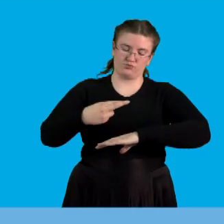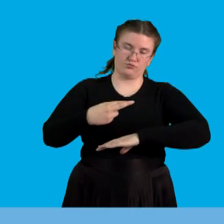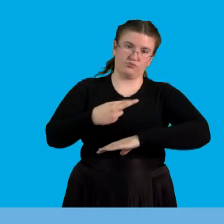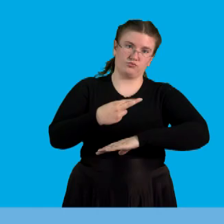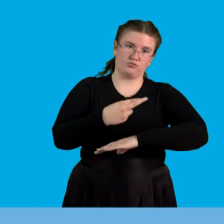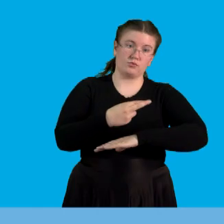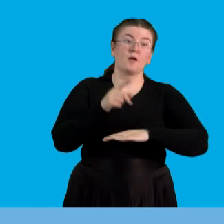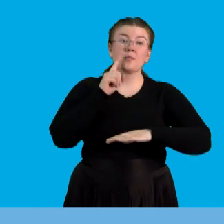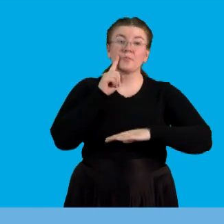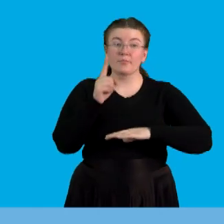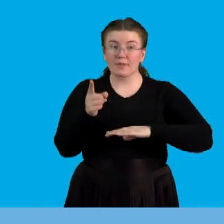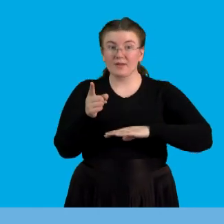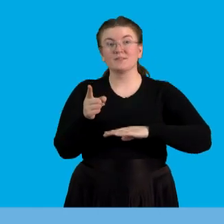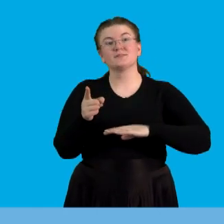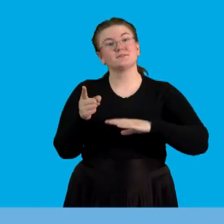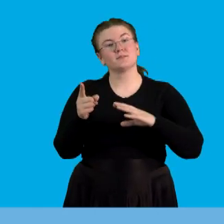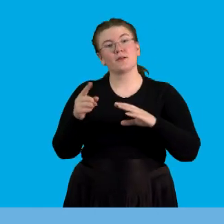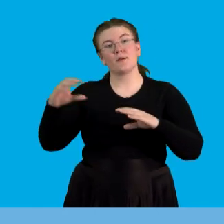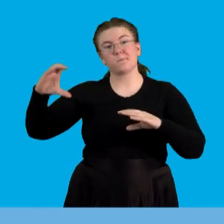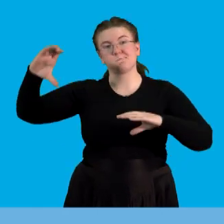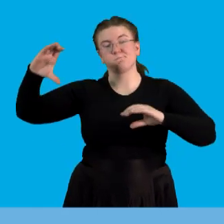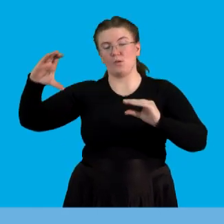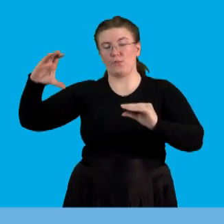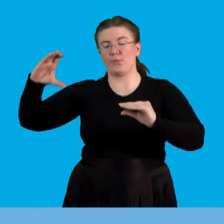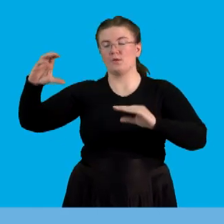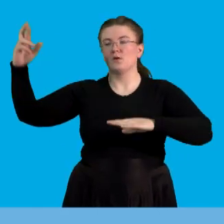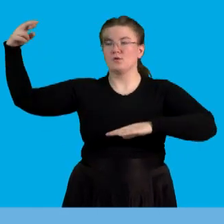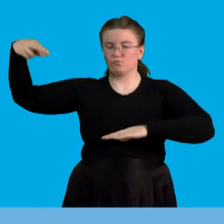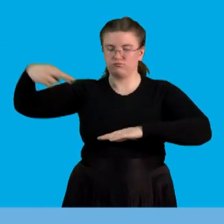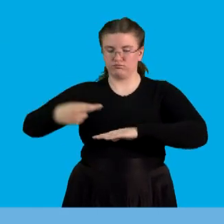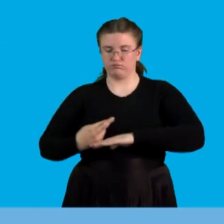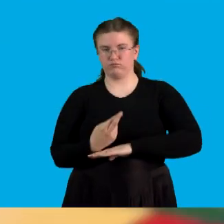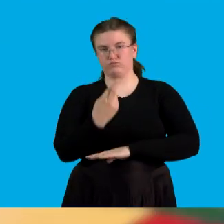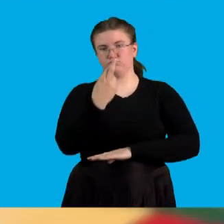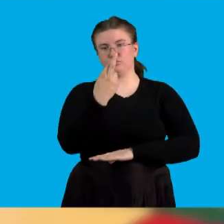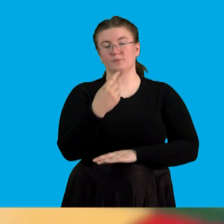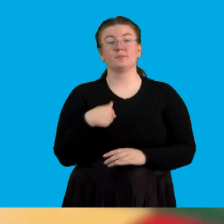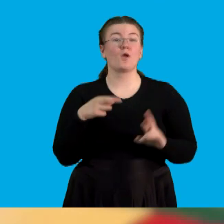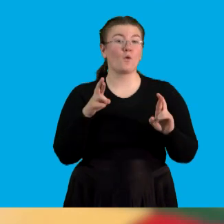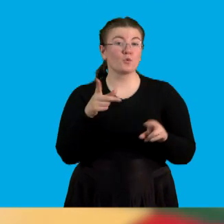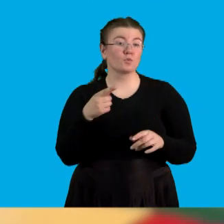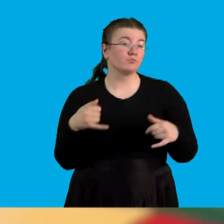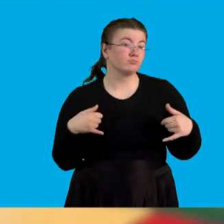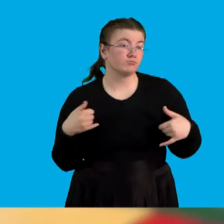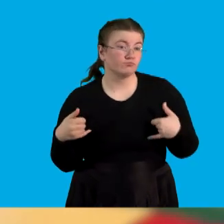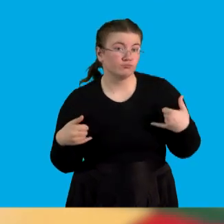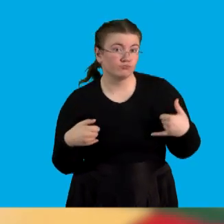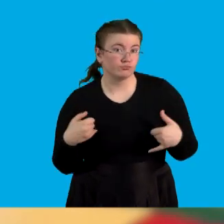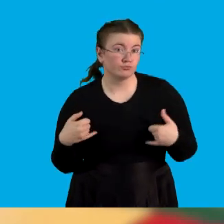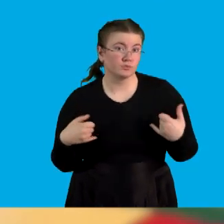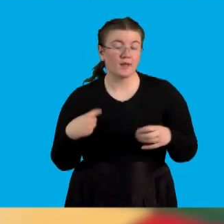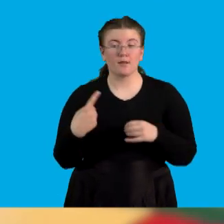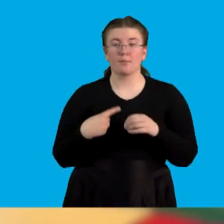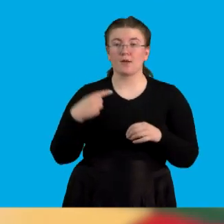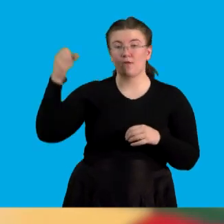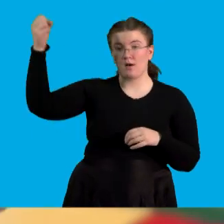it bends away from the normal. So with that said, I hope you had as much fun as I did learning